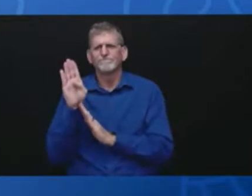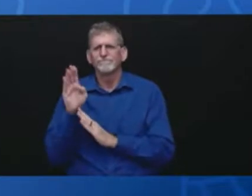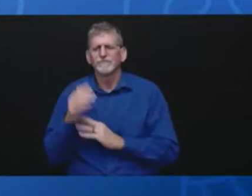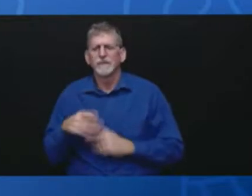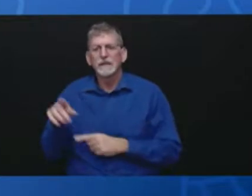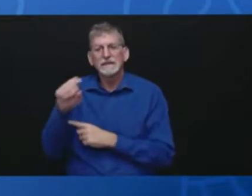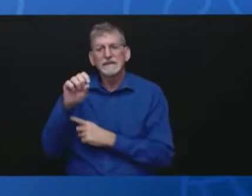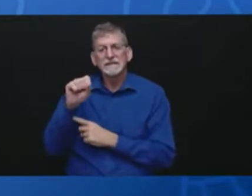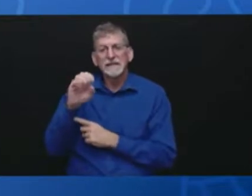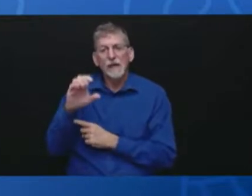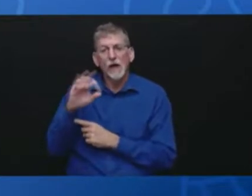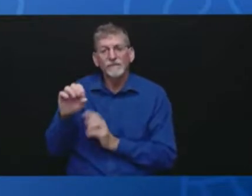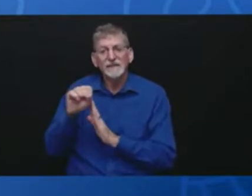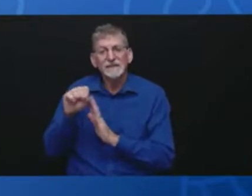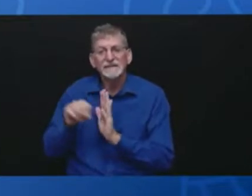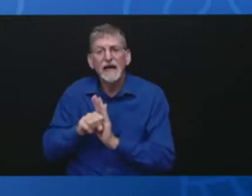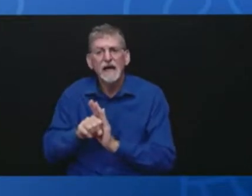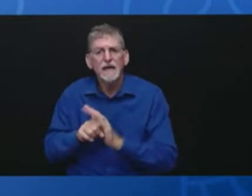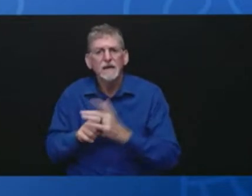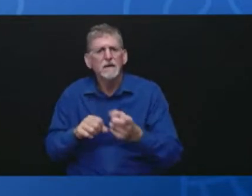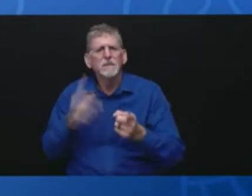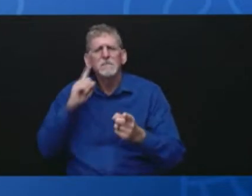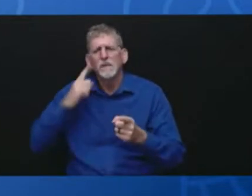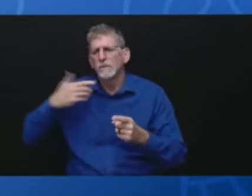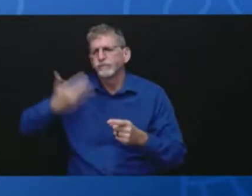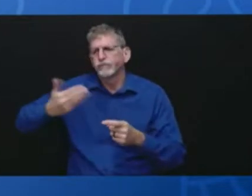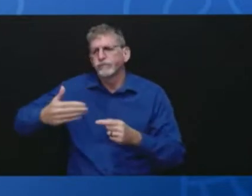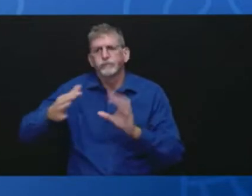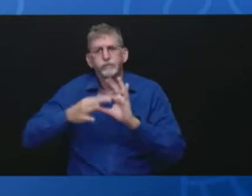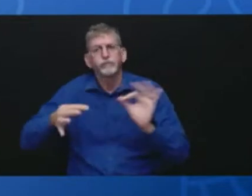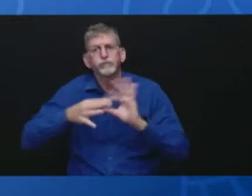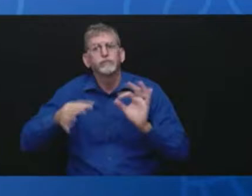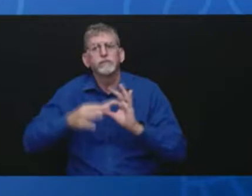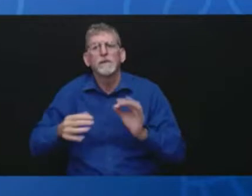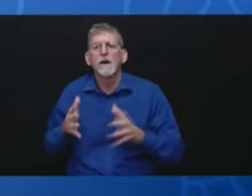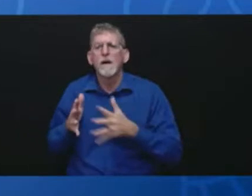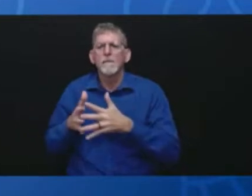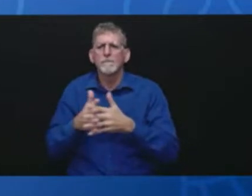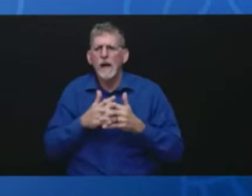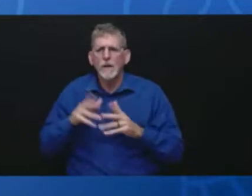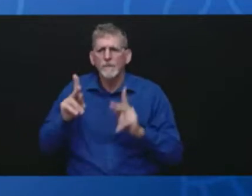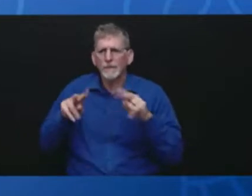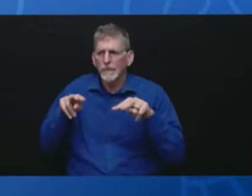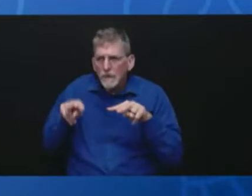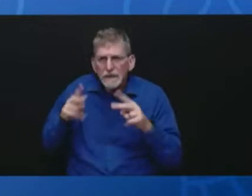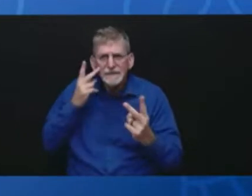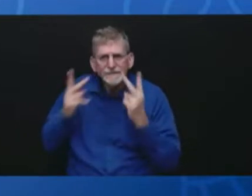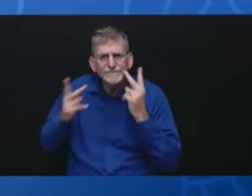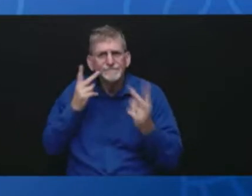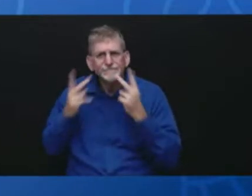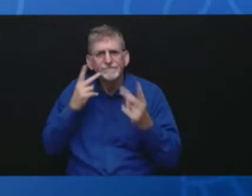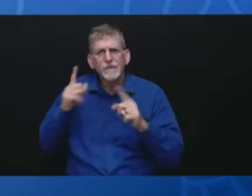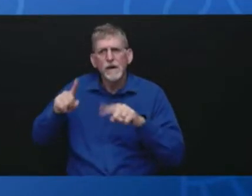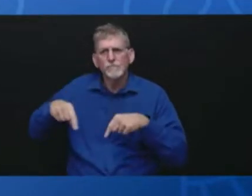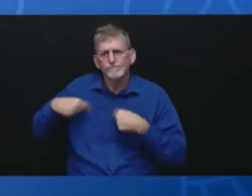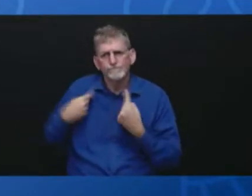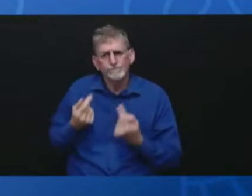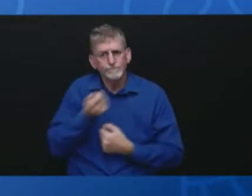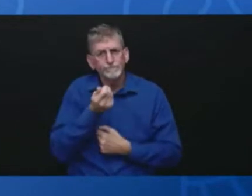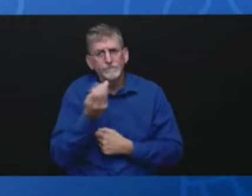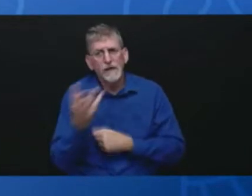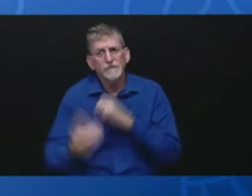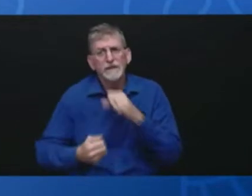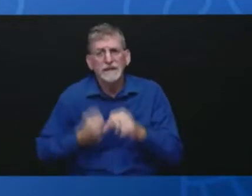that. And part of that is what Americans see and what has been happening over the last several years when it comes to certain violence, certain attitudes,